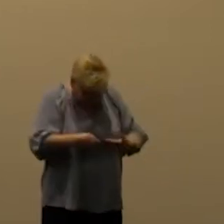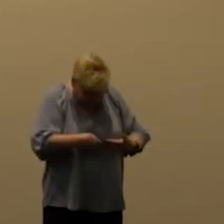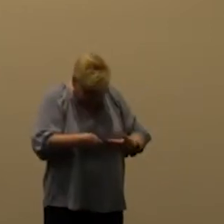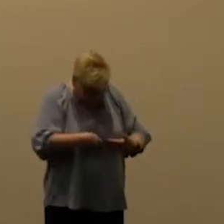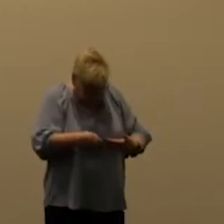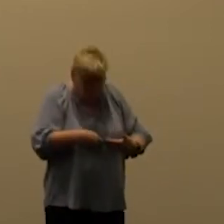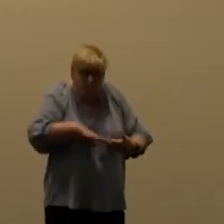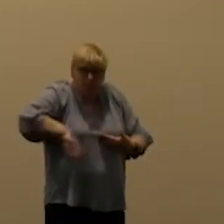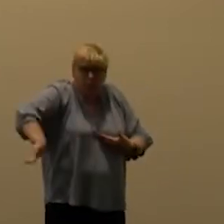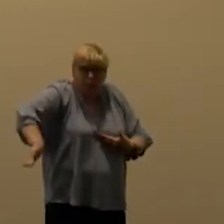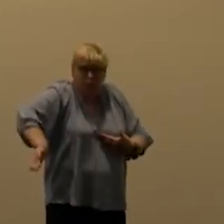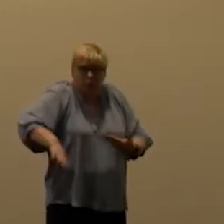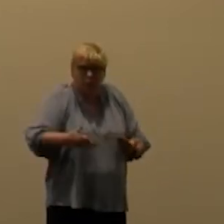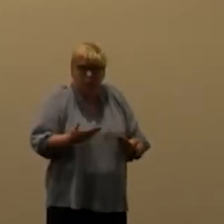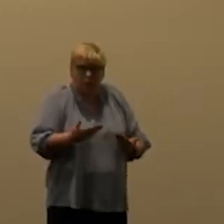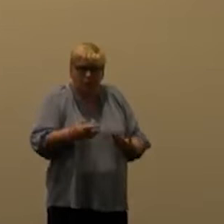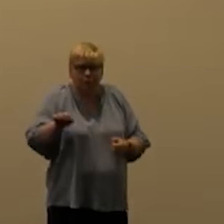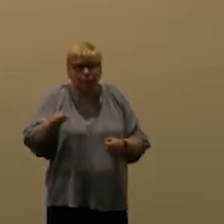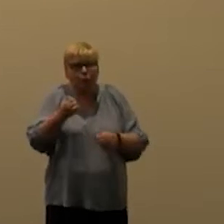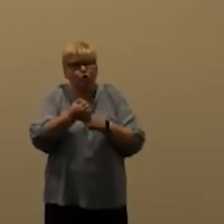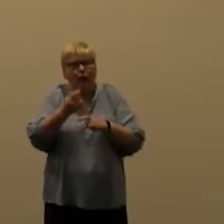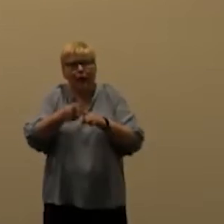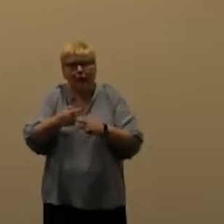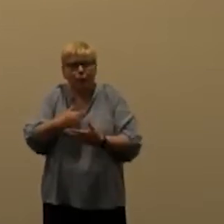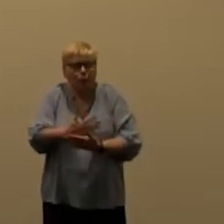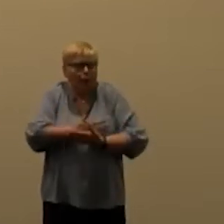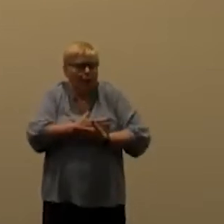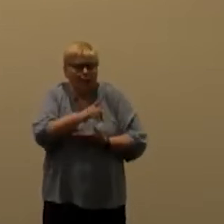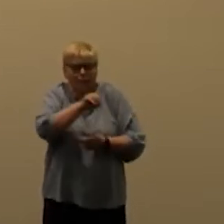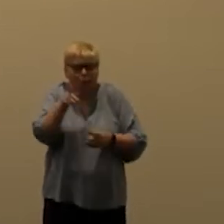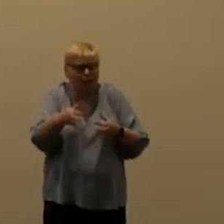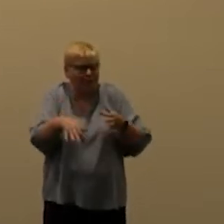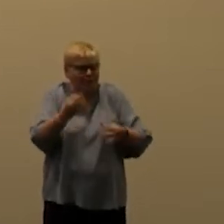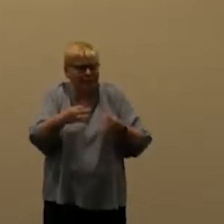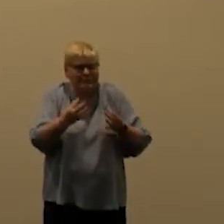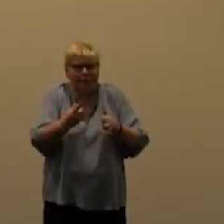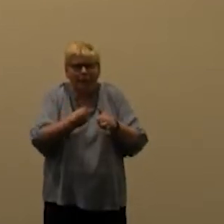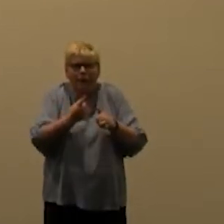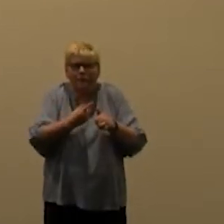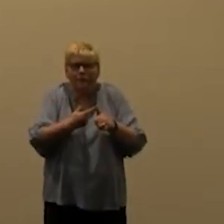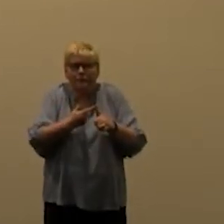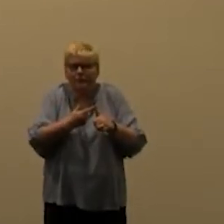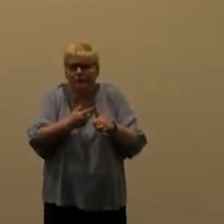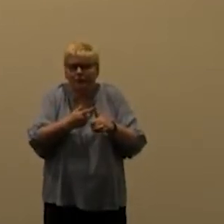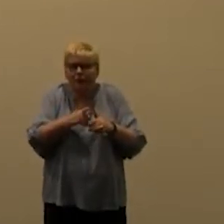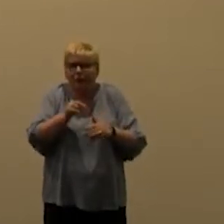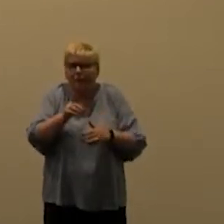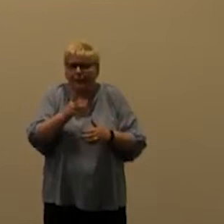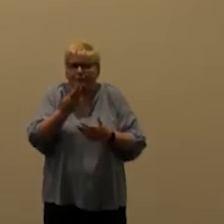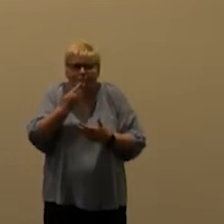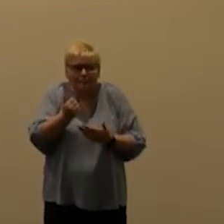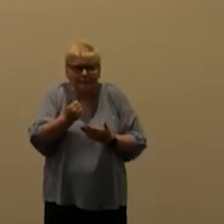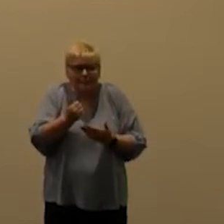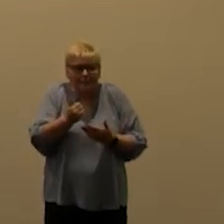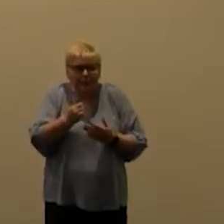for it. For Gen X, we love that you find the answers to things outside the organisation. I've already said that. But do please